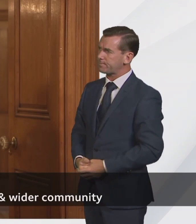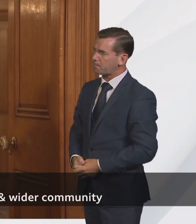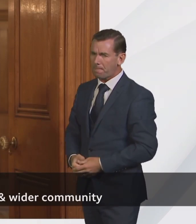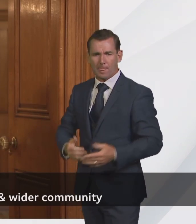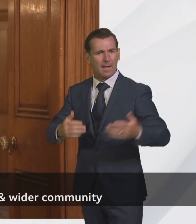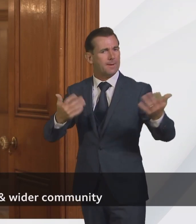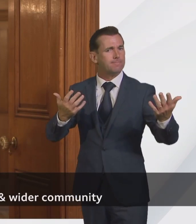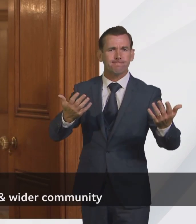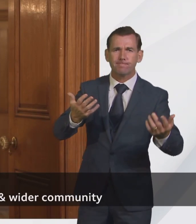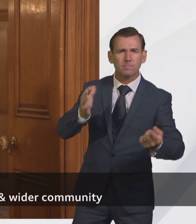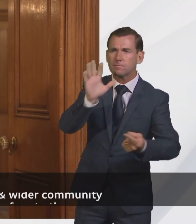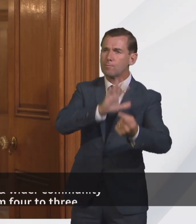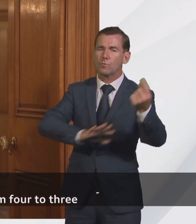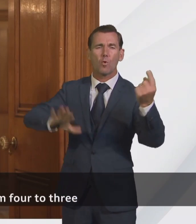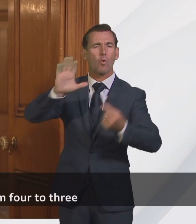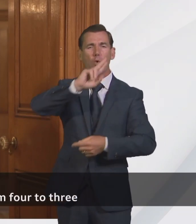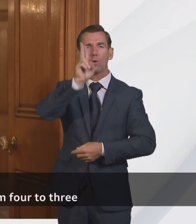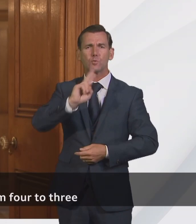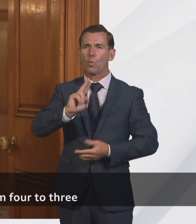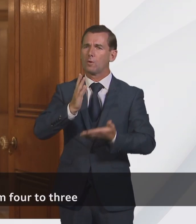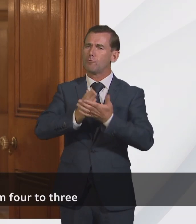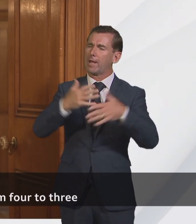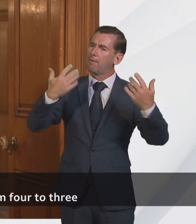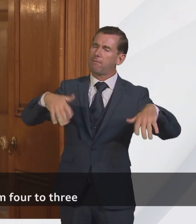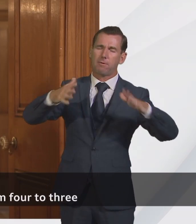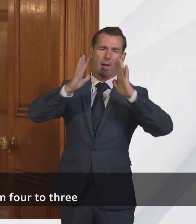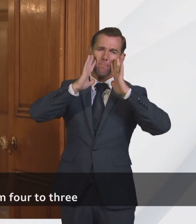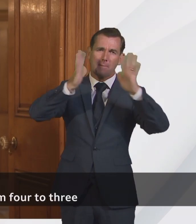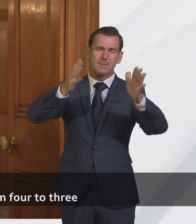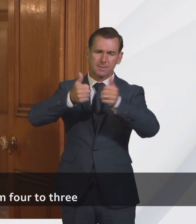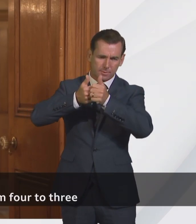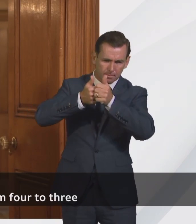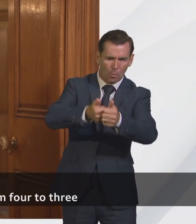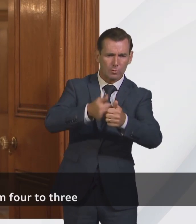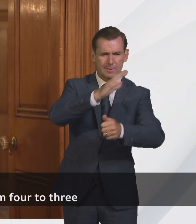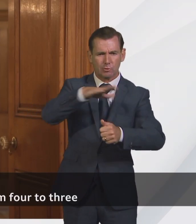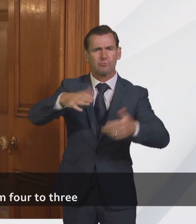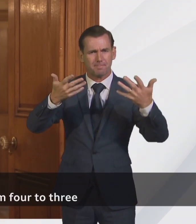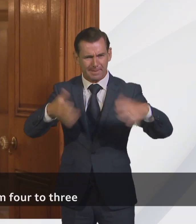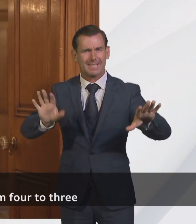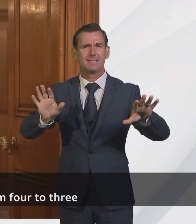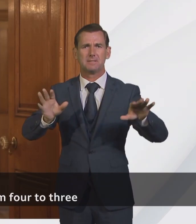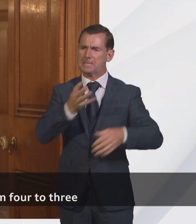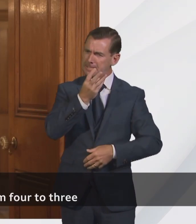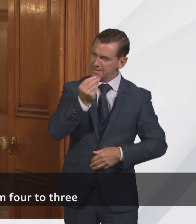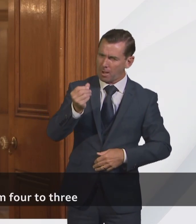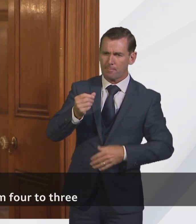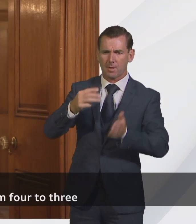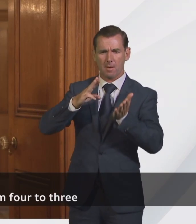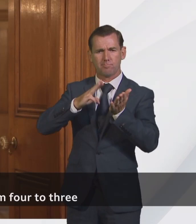country delivering amazing support for children. Sometimes that has been through Microsoft